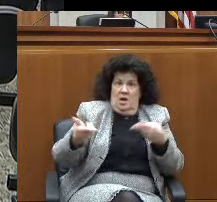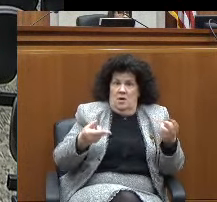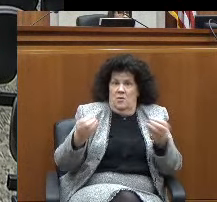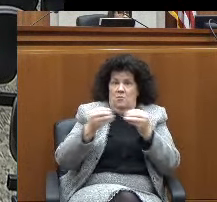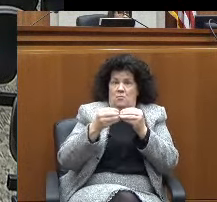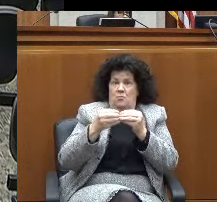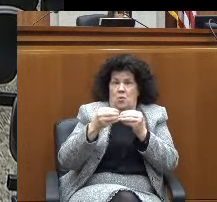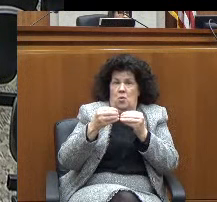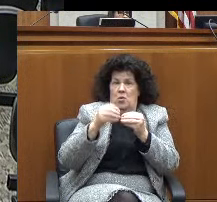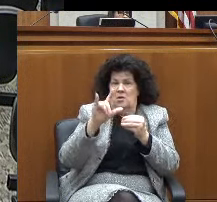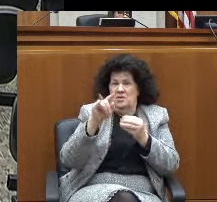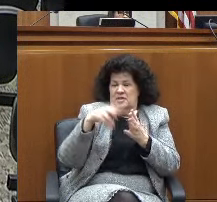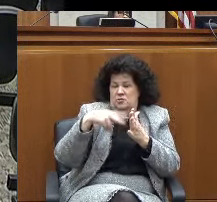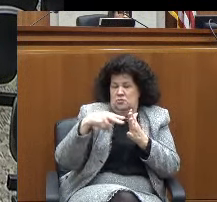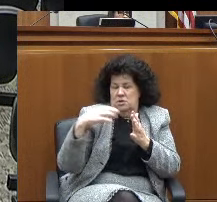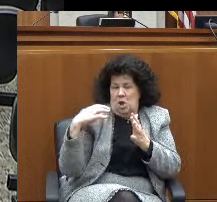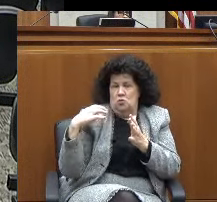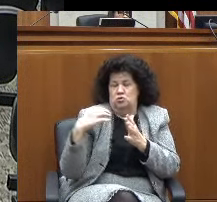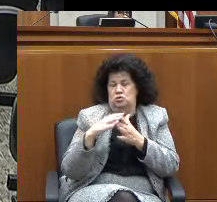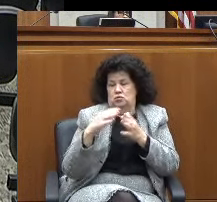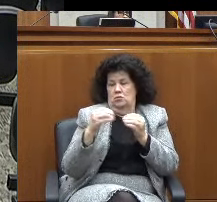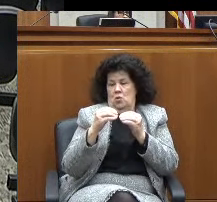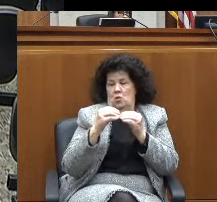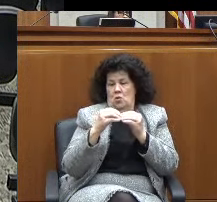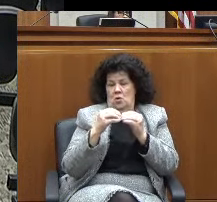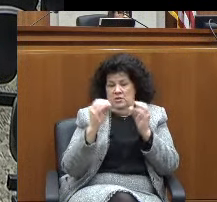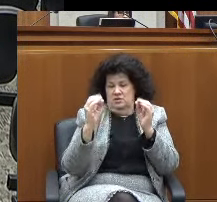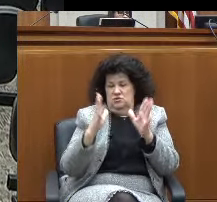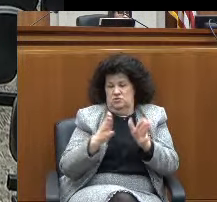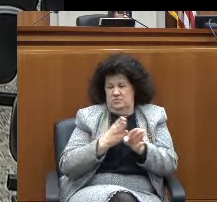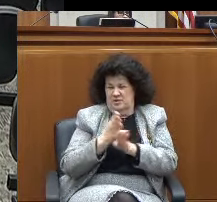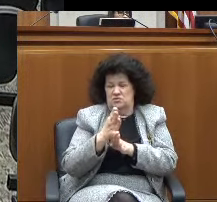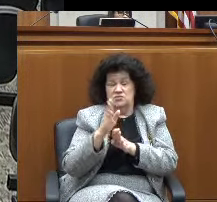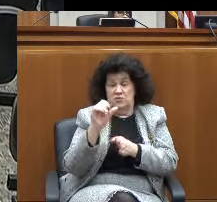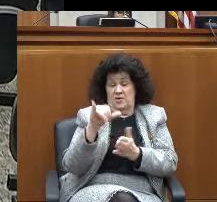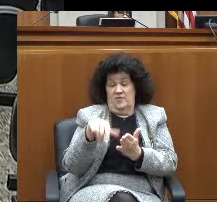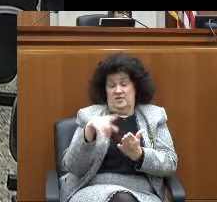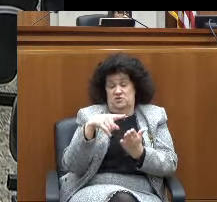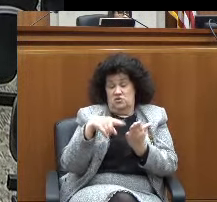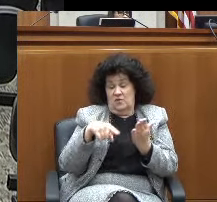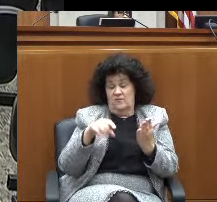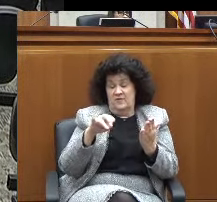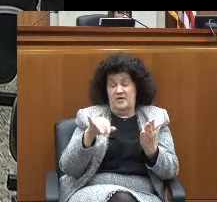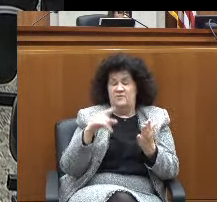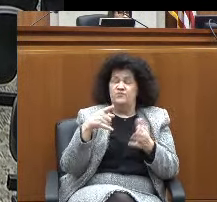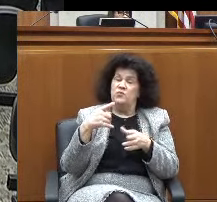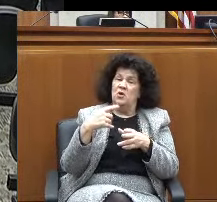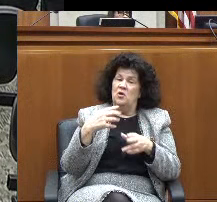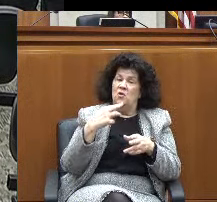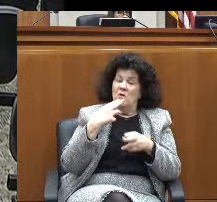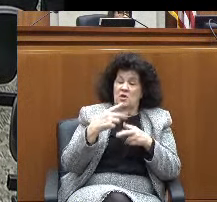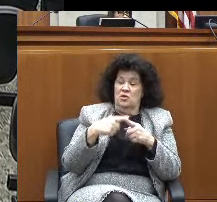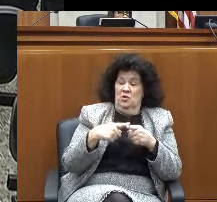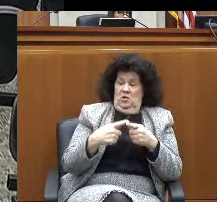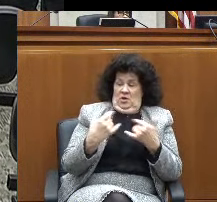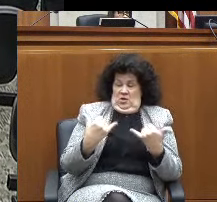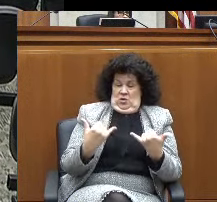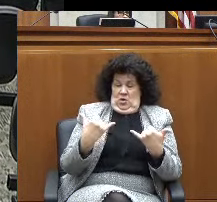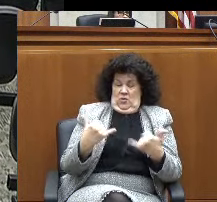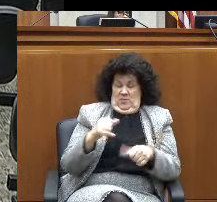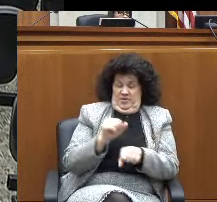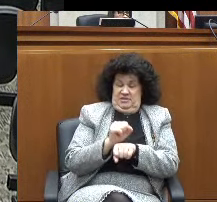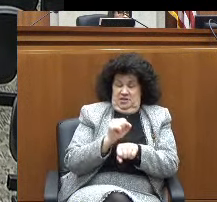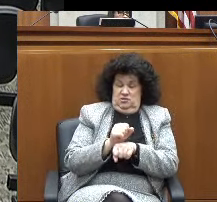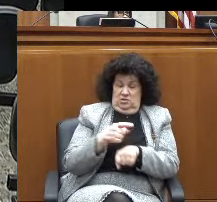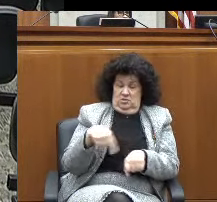literacy coaches, more instructional specialists. So on that survey, they are referring to the current position that